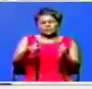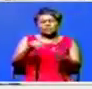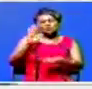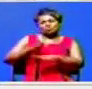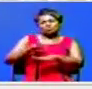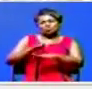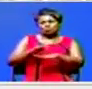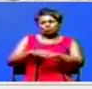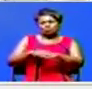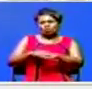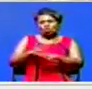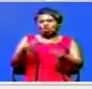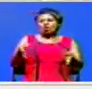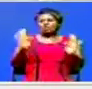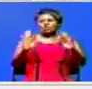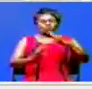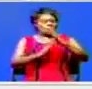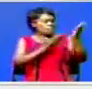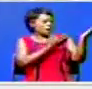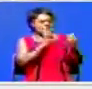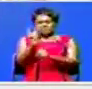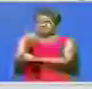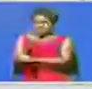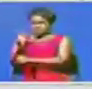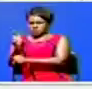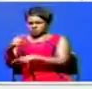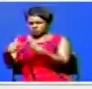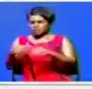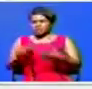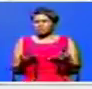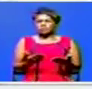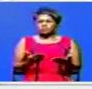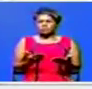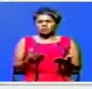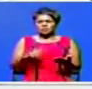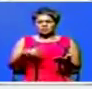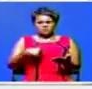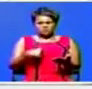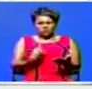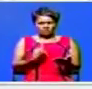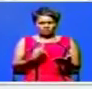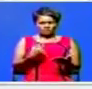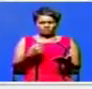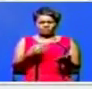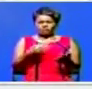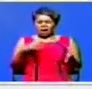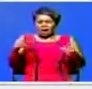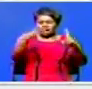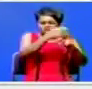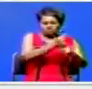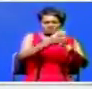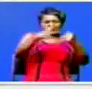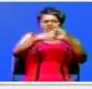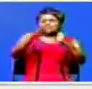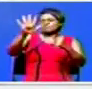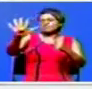top Kenya pipeline company officials were here to assess the progress. Today, we are actually at 95% in terms